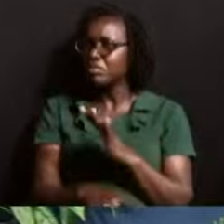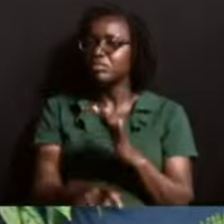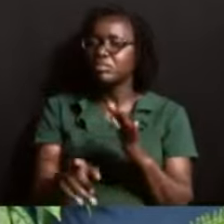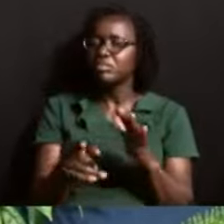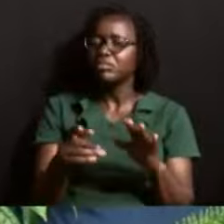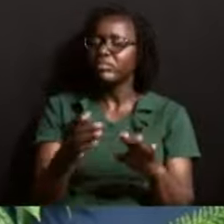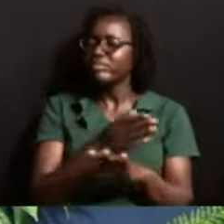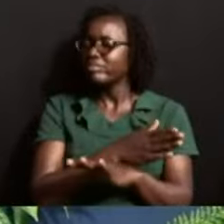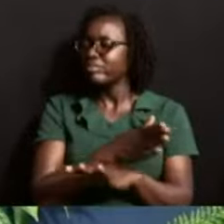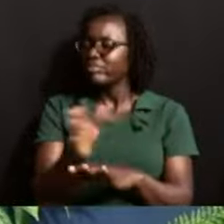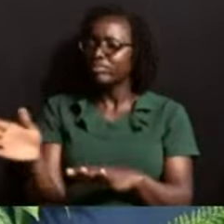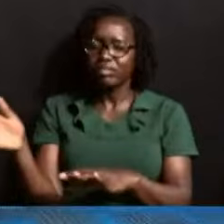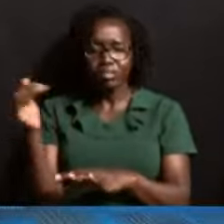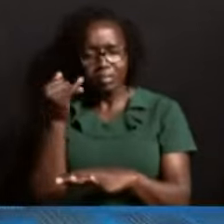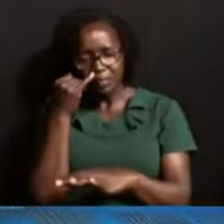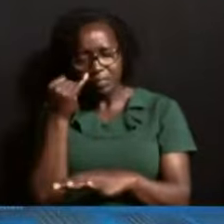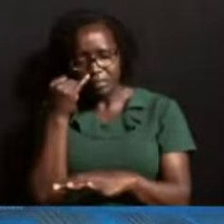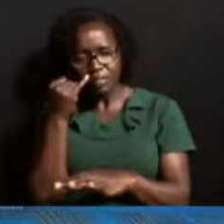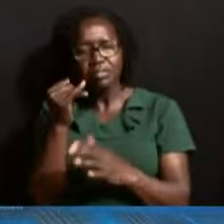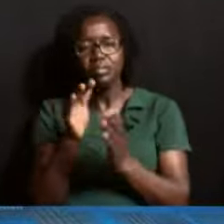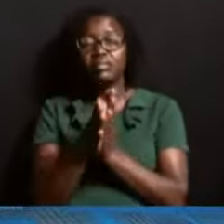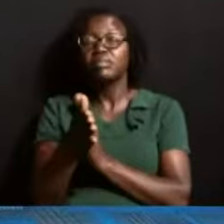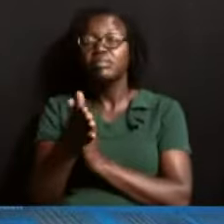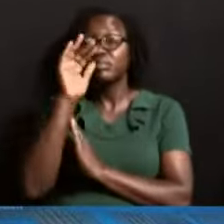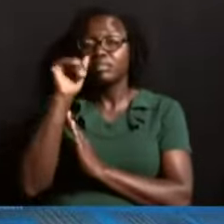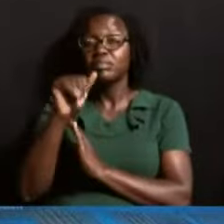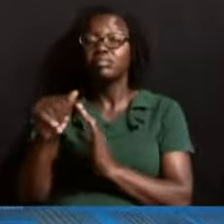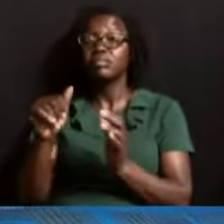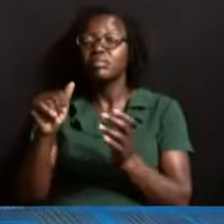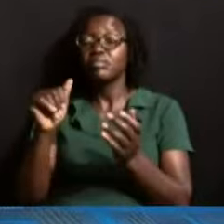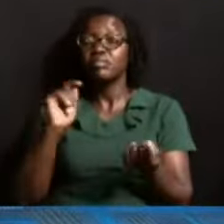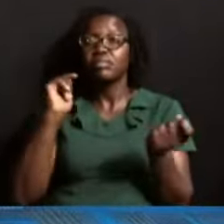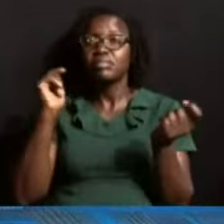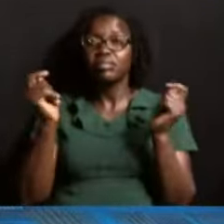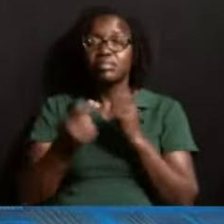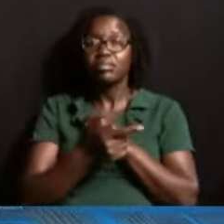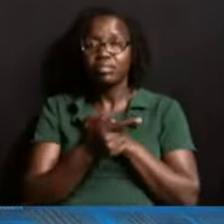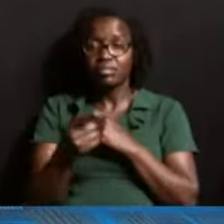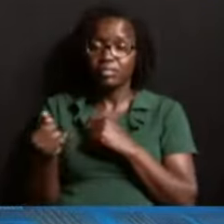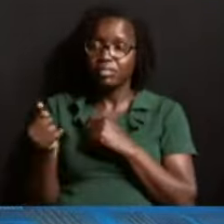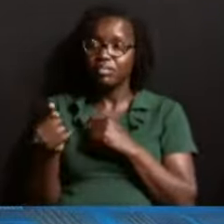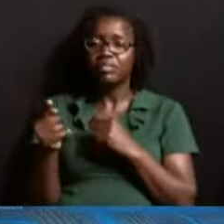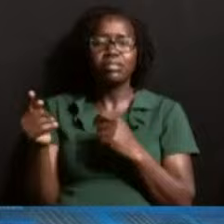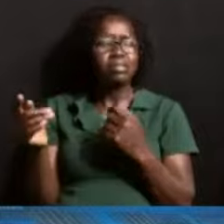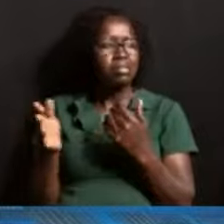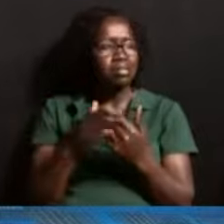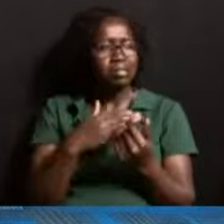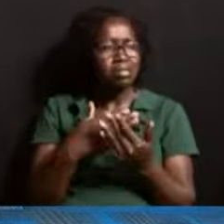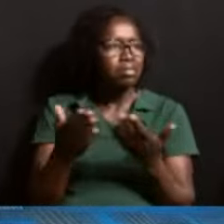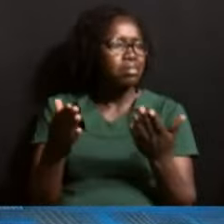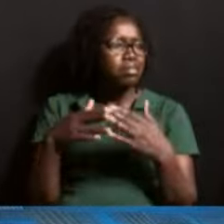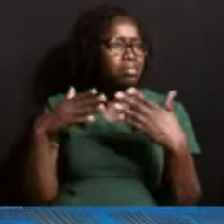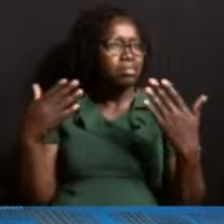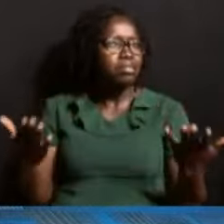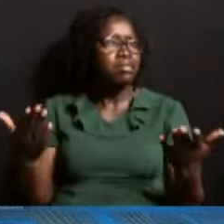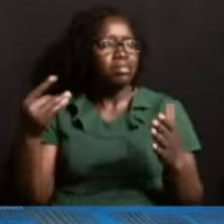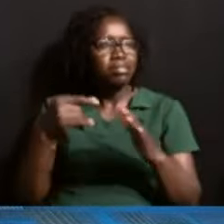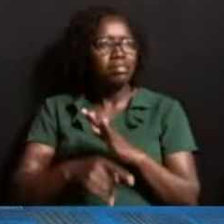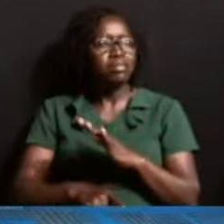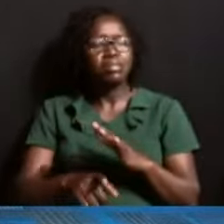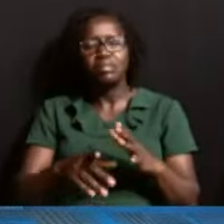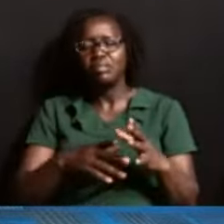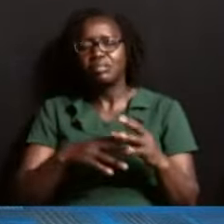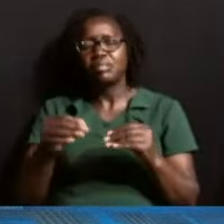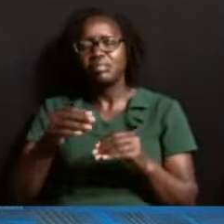gone into drugs. God can rescue you. It doesn't matter how deep you have gone